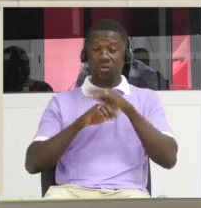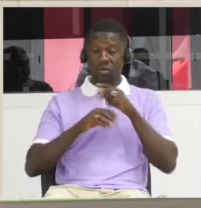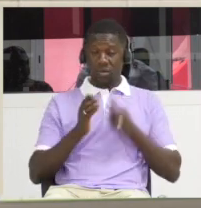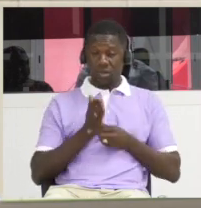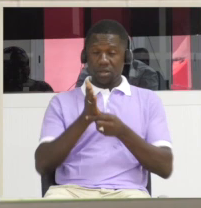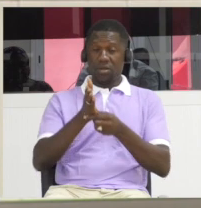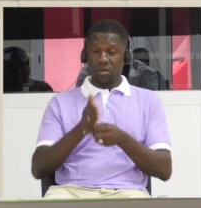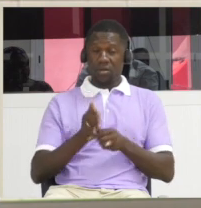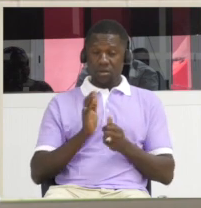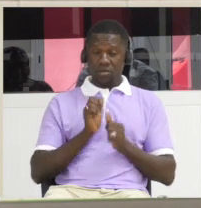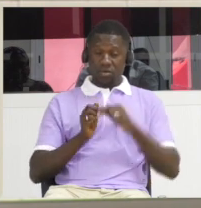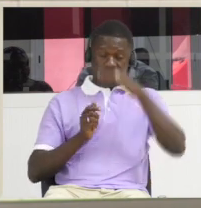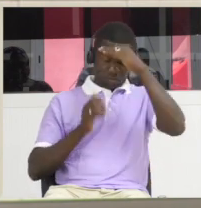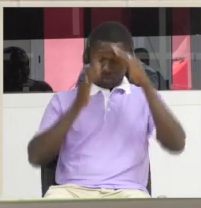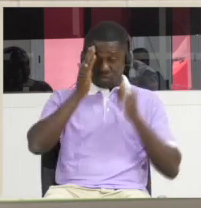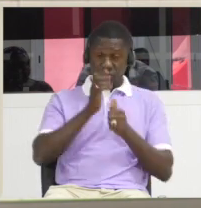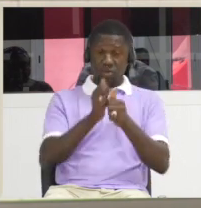said, "You stop." So we stopped.